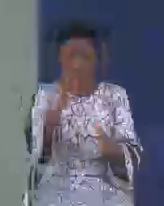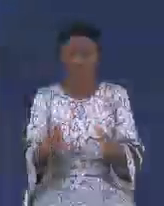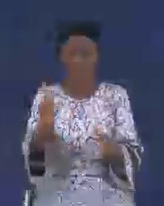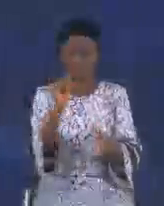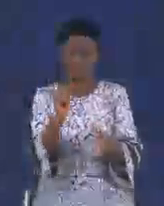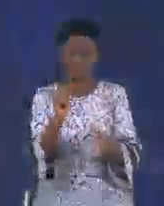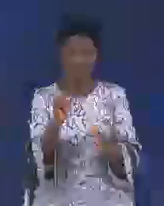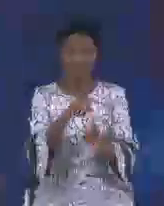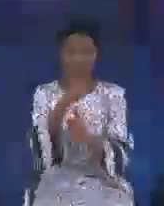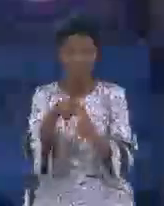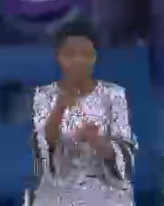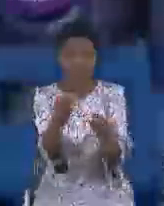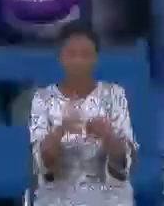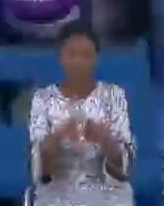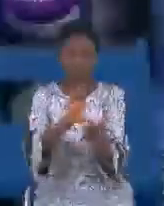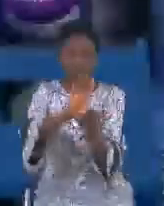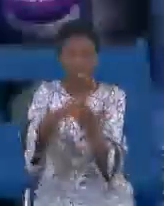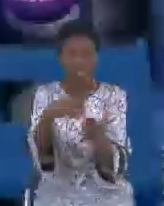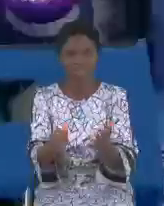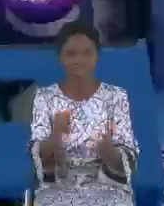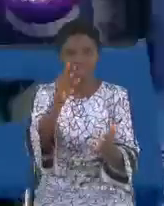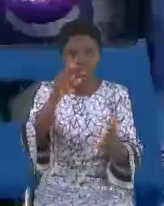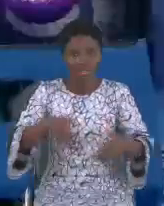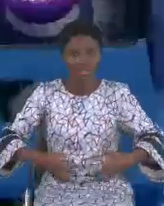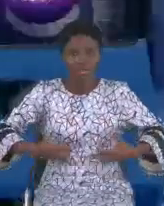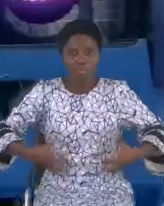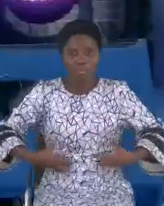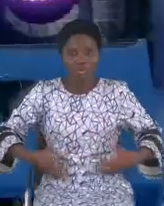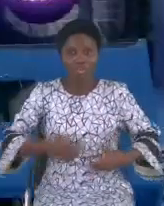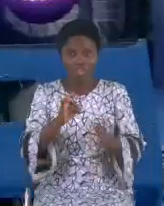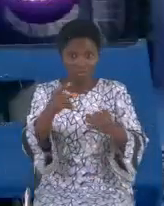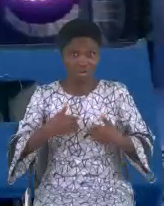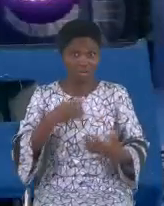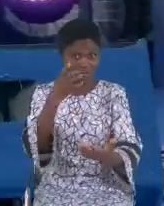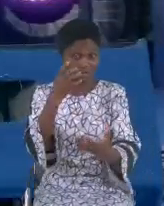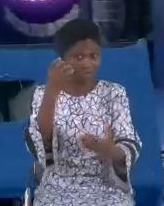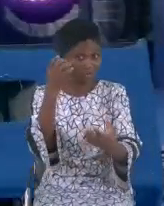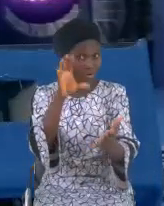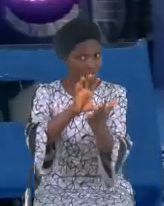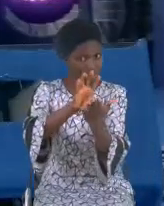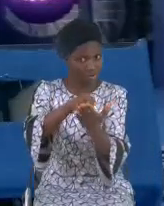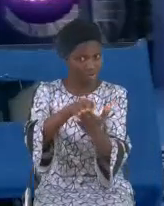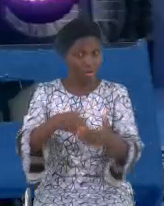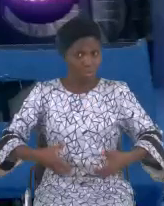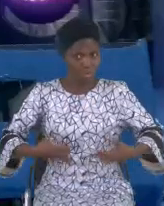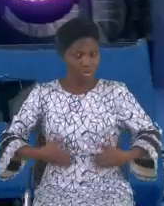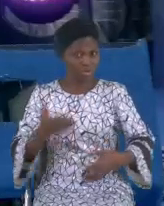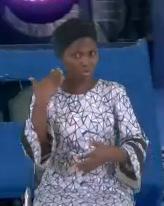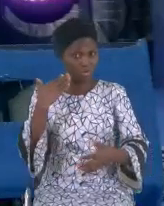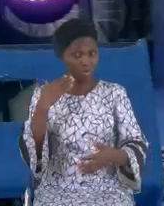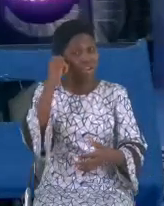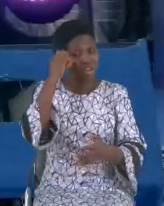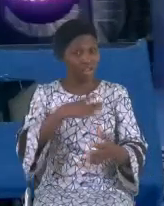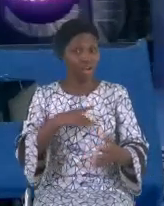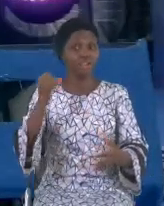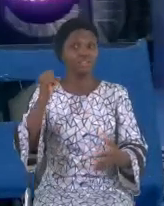a monkey. If you've caught monkeys before, monkeys like groundnuts and they